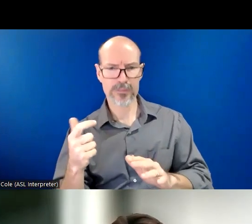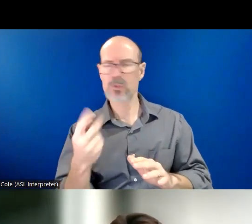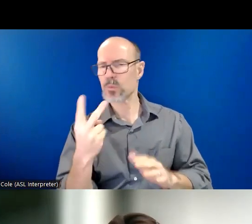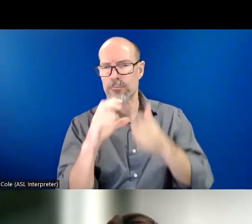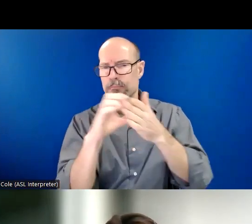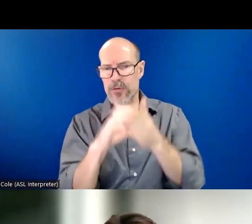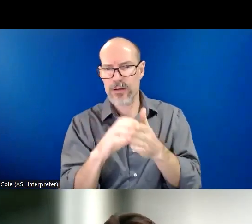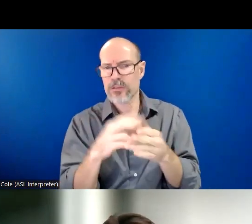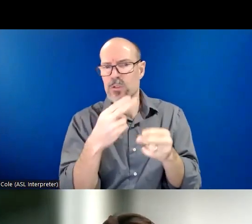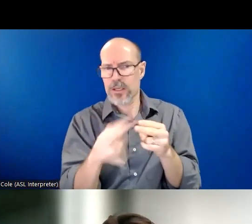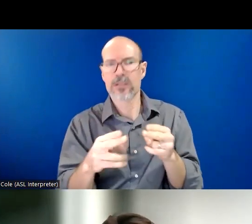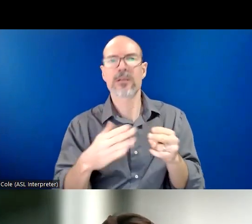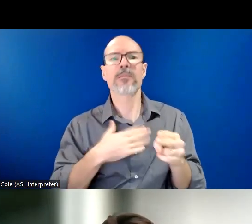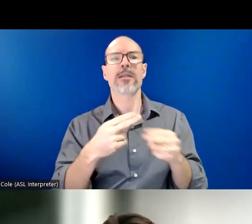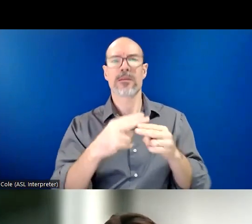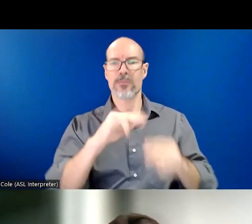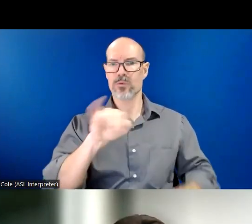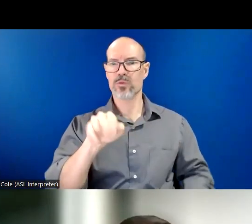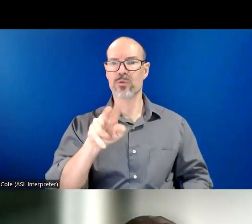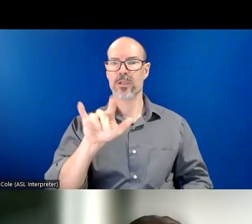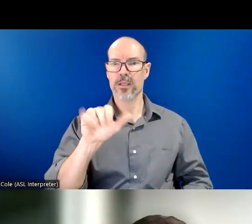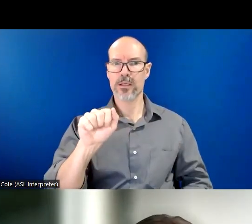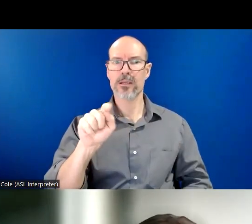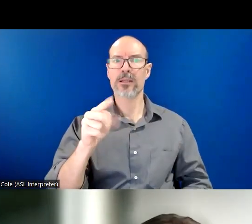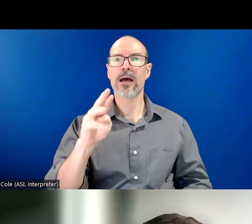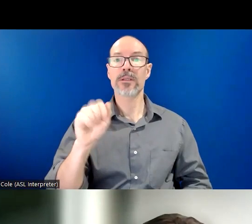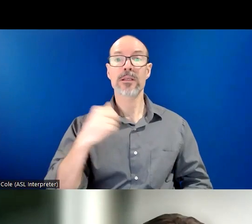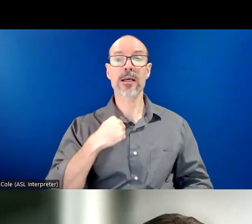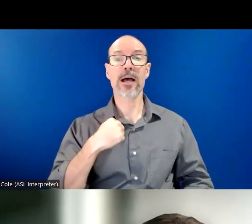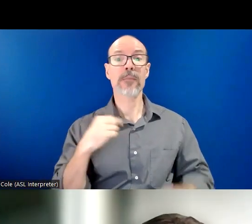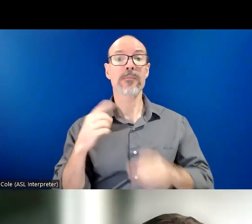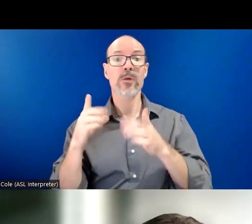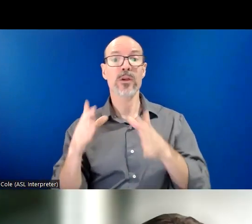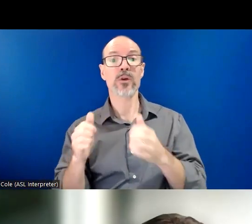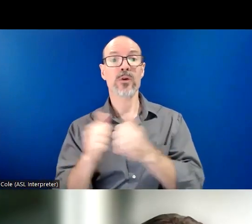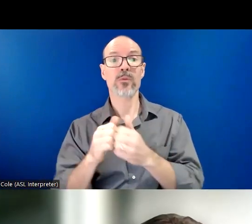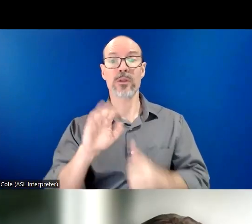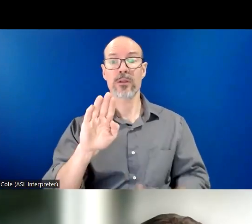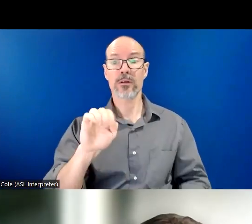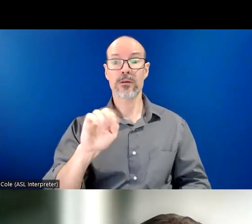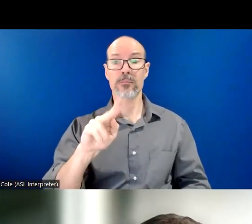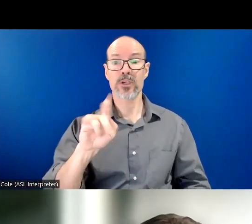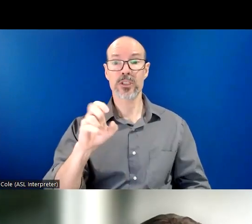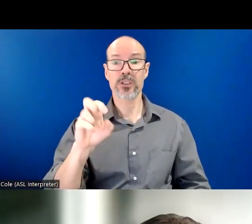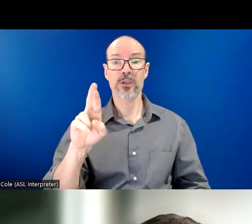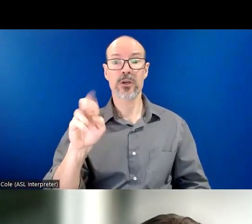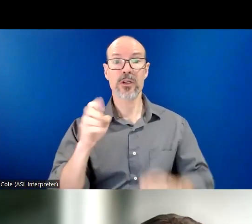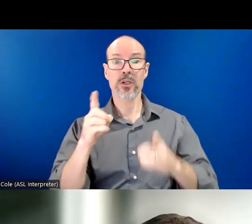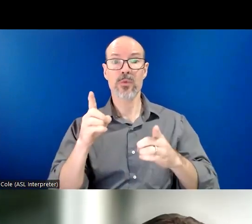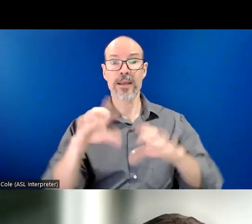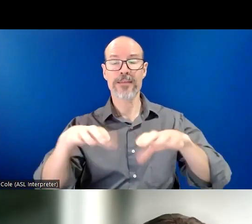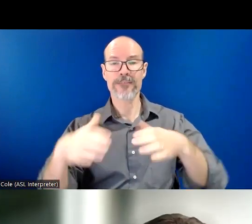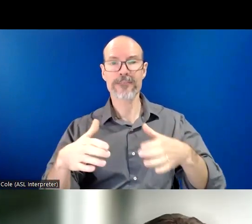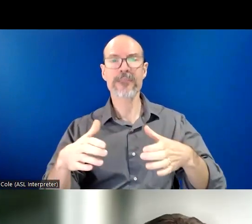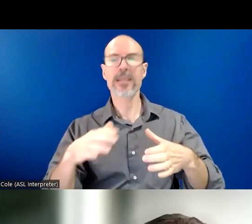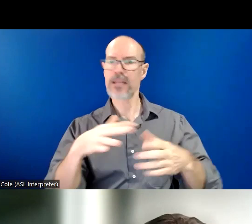So my name is Julia Thomas and I'm a co-director of the Clean Berkshire Collective, which is a newly formed environmental justice